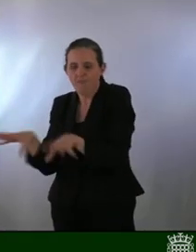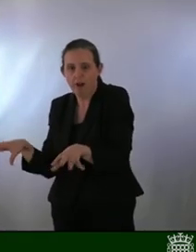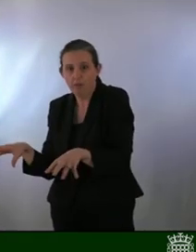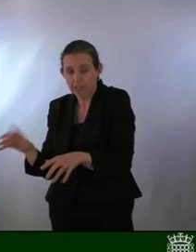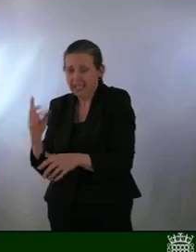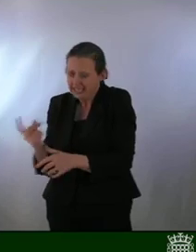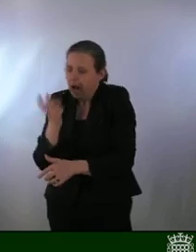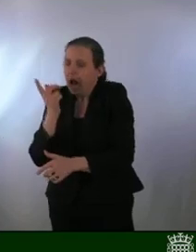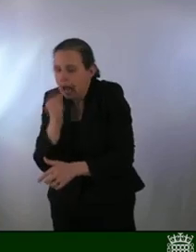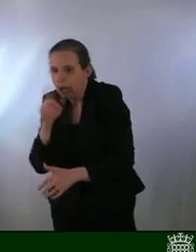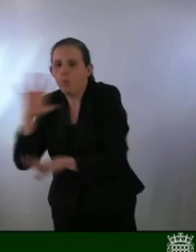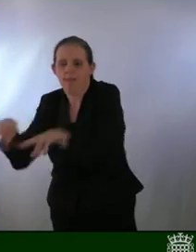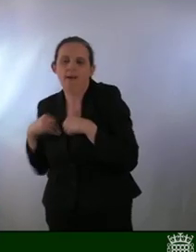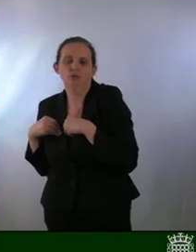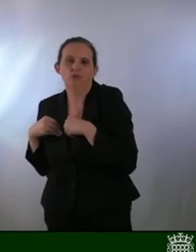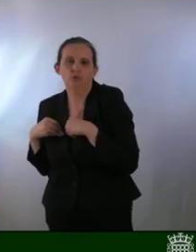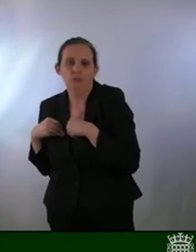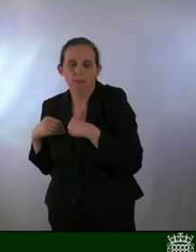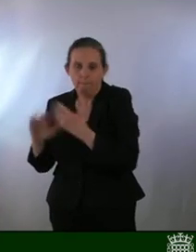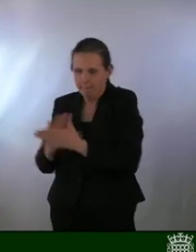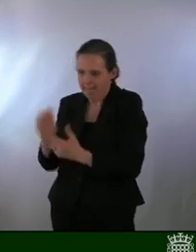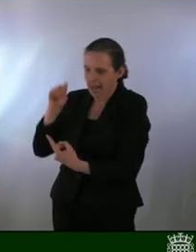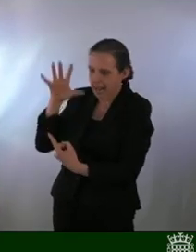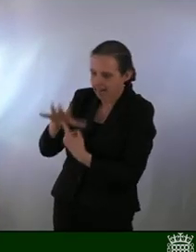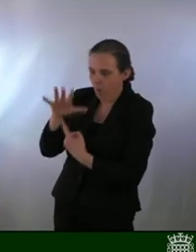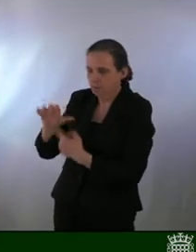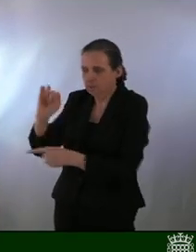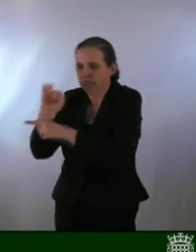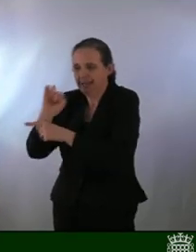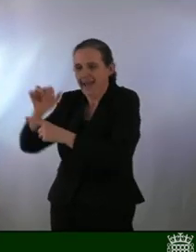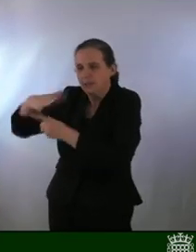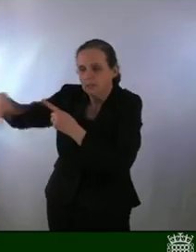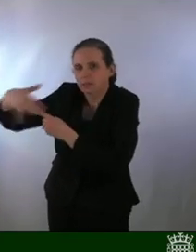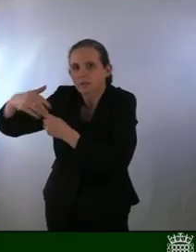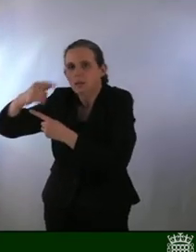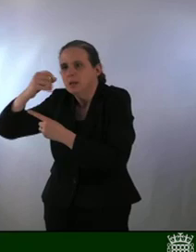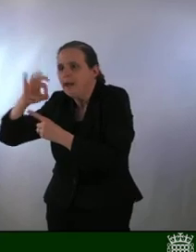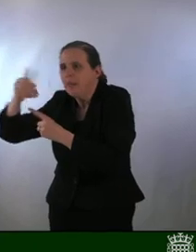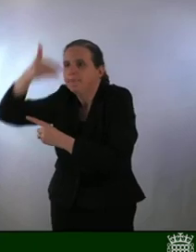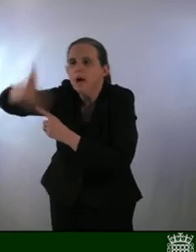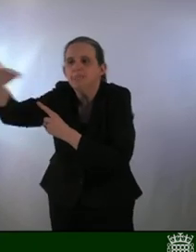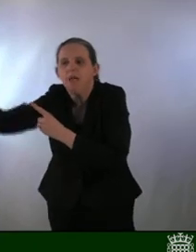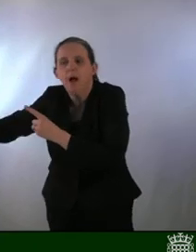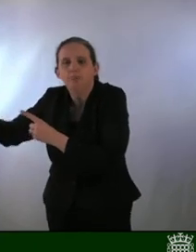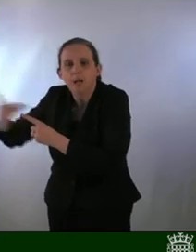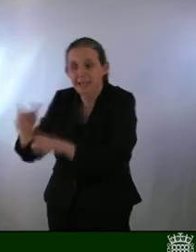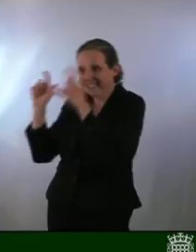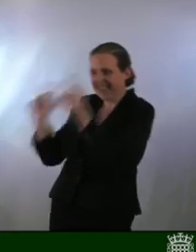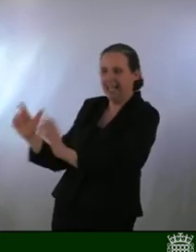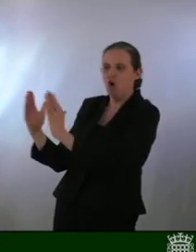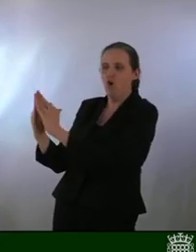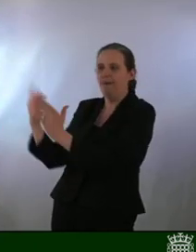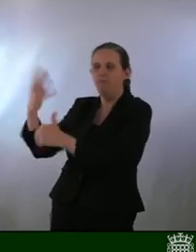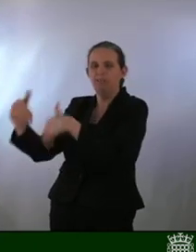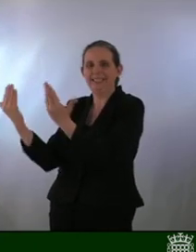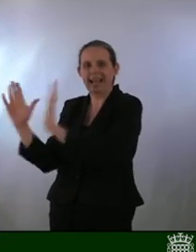that you will catch it. And therefore, it's important to protect from the onward transmission that everybody stays at home. That's the